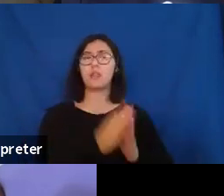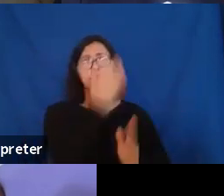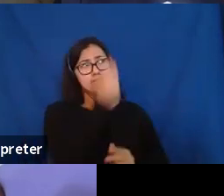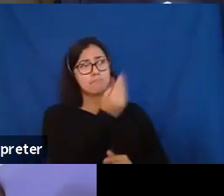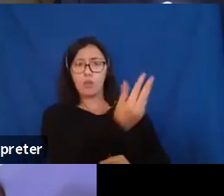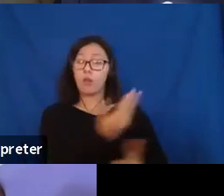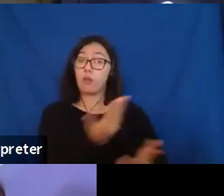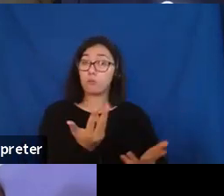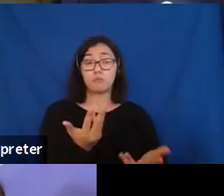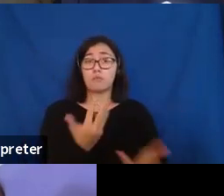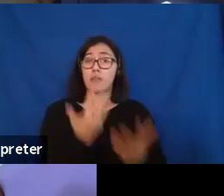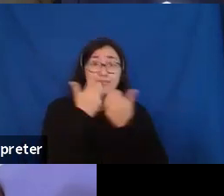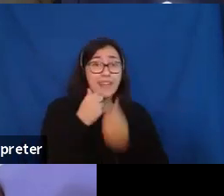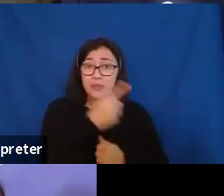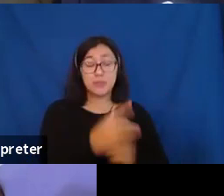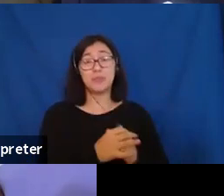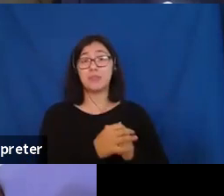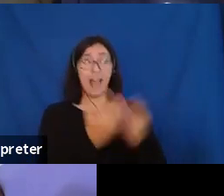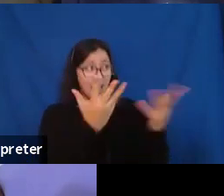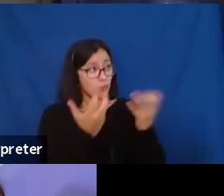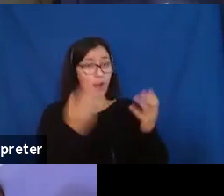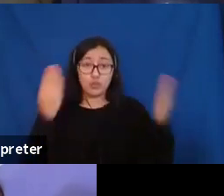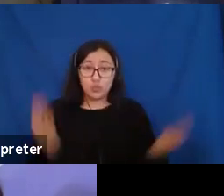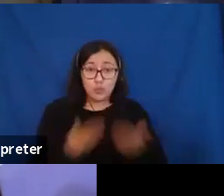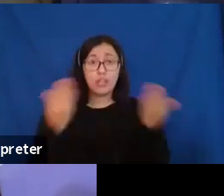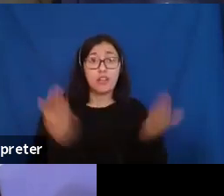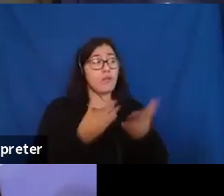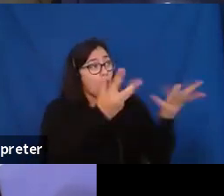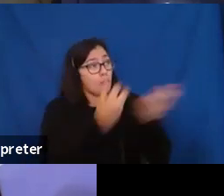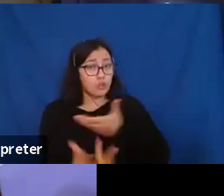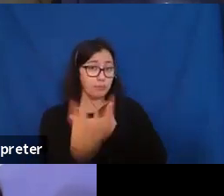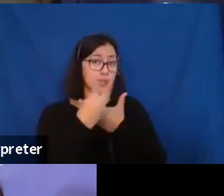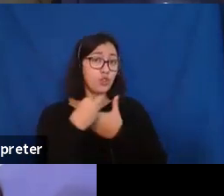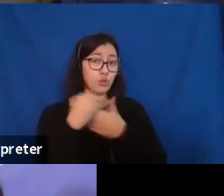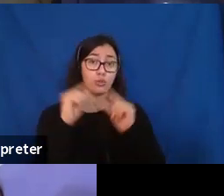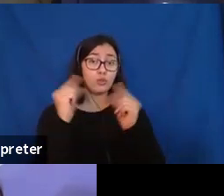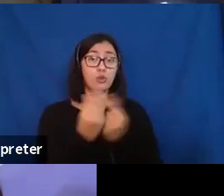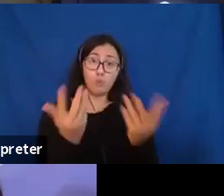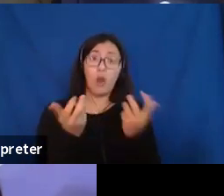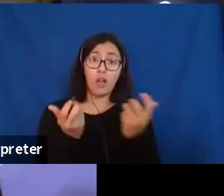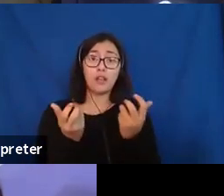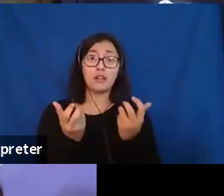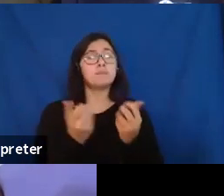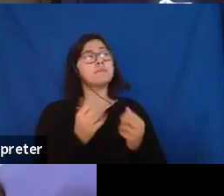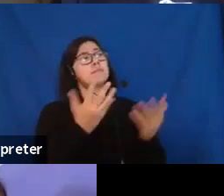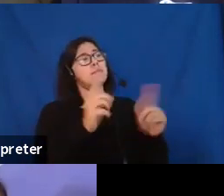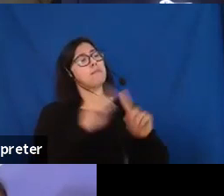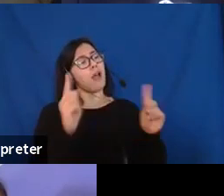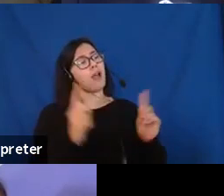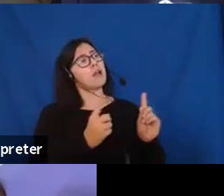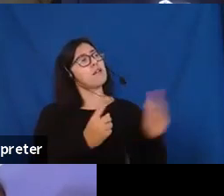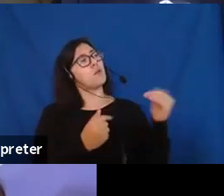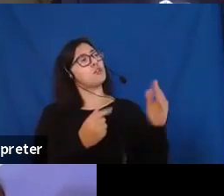that you're valuing them. You want them to be there. You want them to be part of the group. And you would like to sort of steer them a little bit, or encourage them